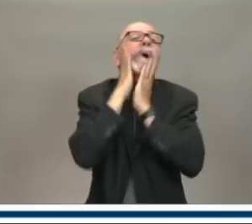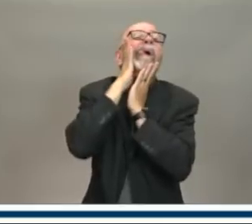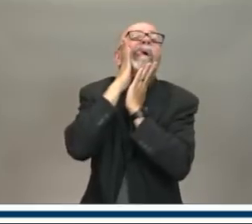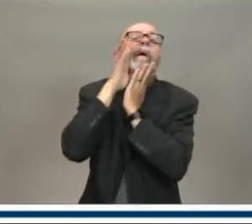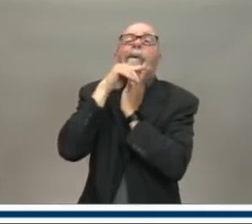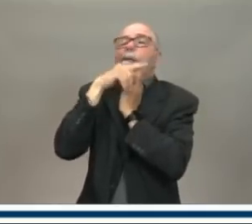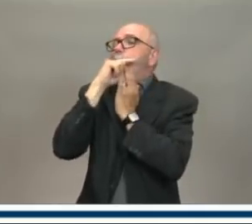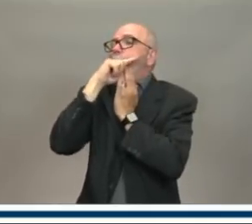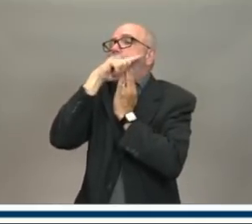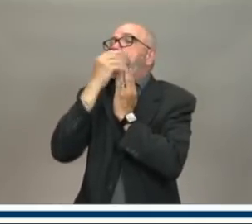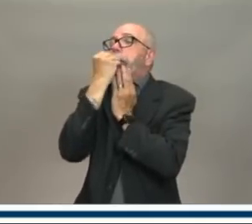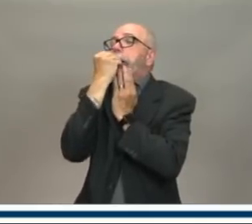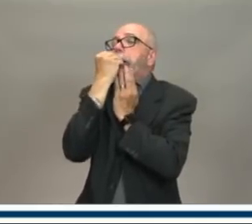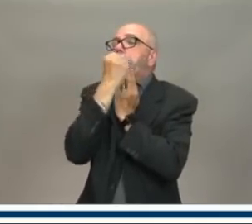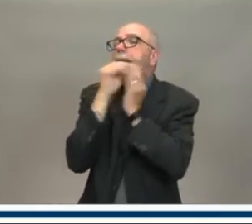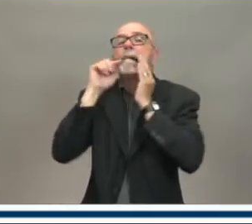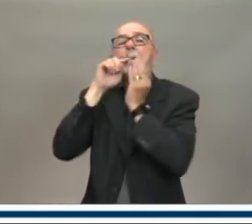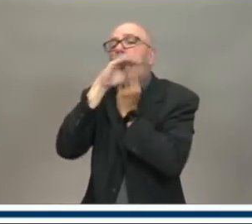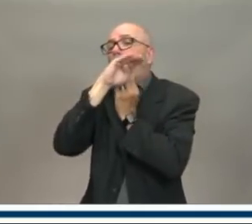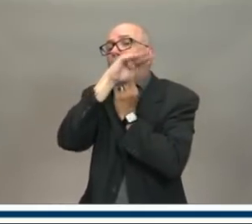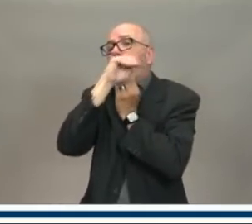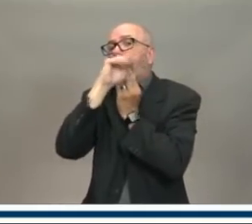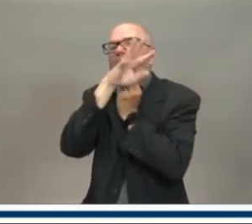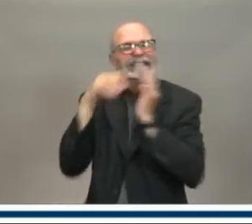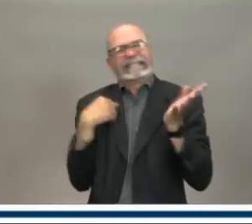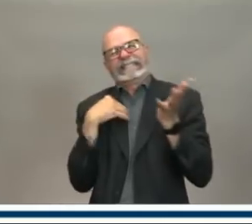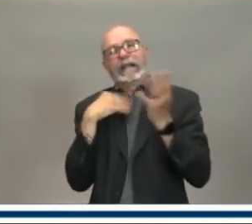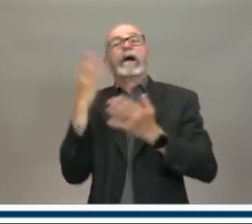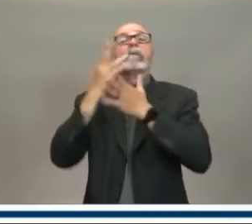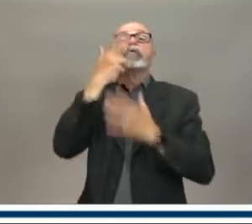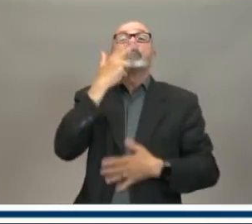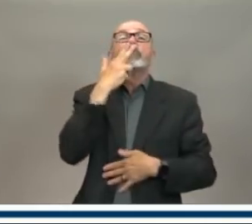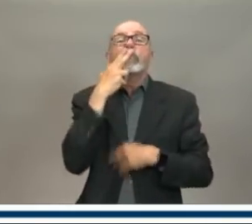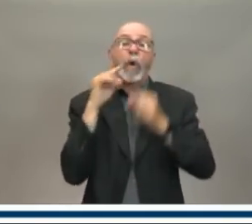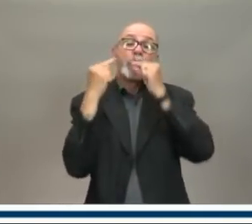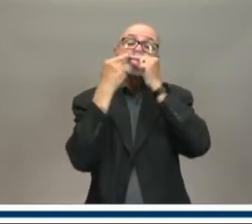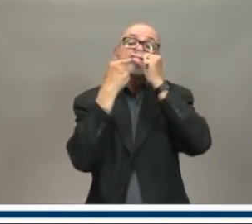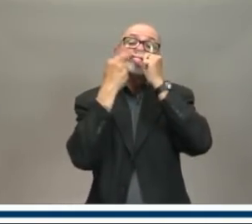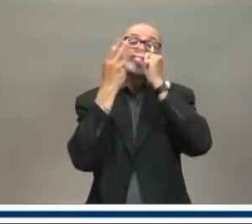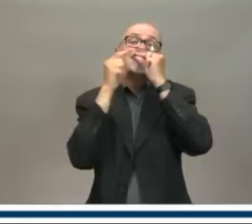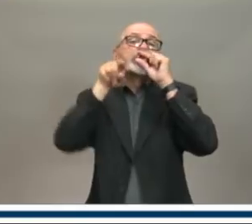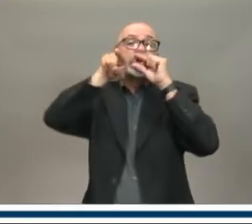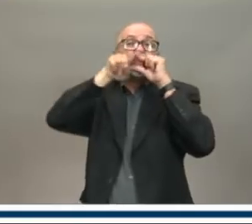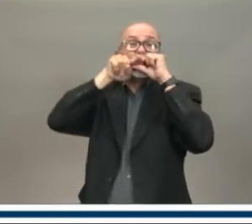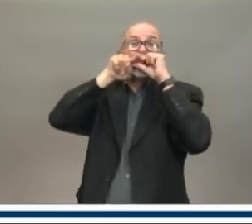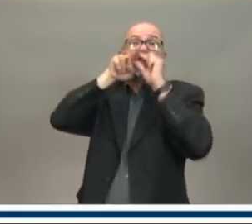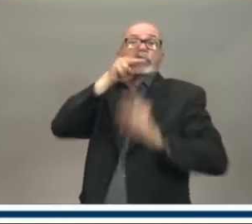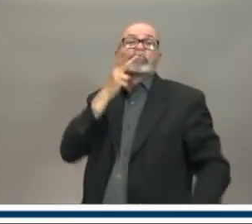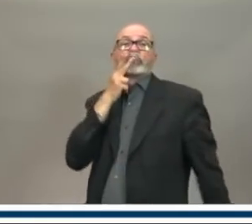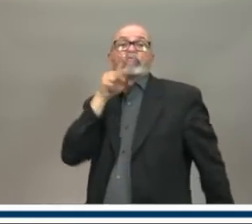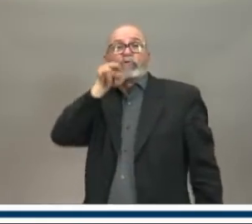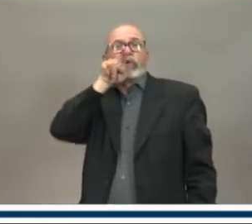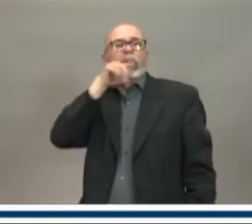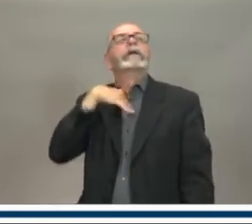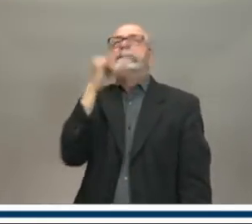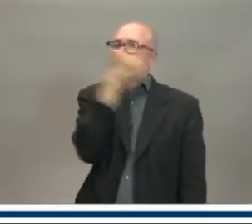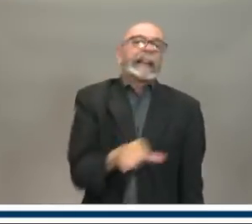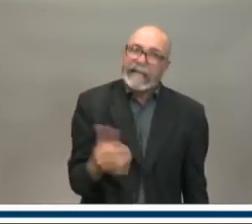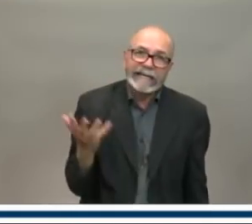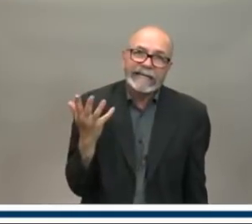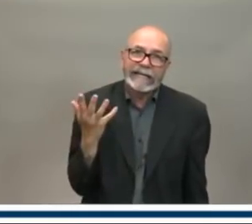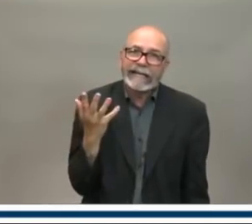smoking a cigarette, pulling the mask aside. The mask has to be covering nose and mouth and stay there firmly fitted. Otherwise, there's no point in wearing